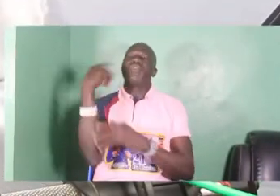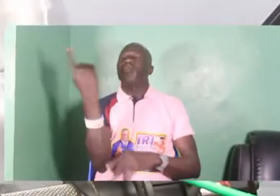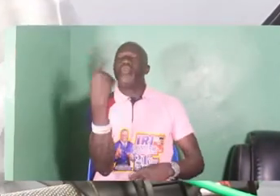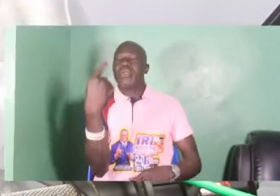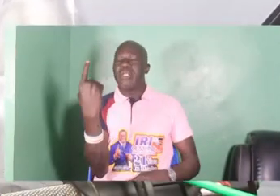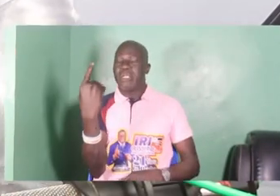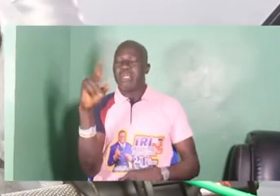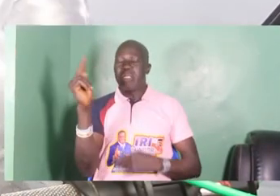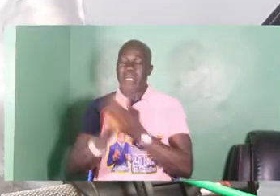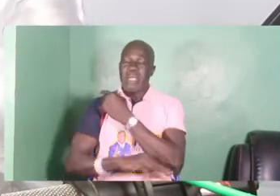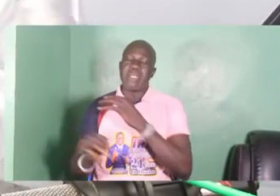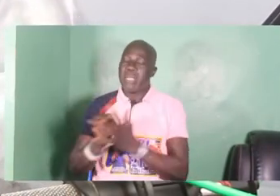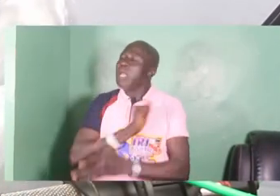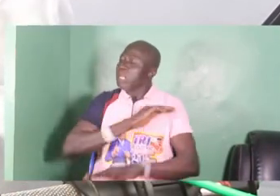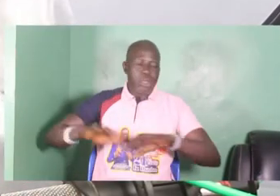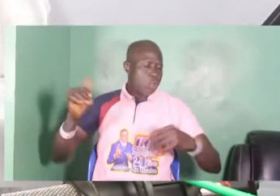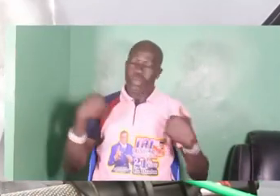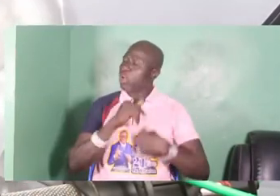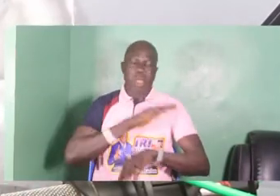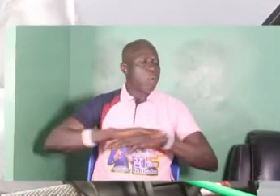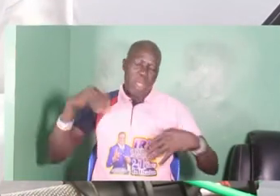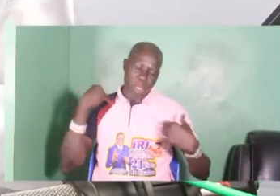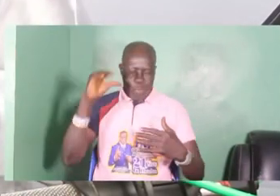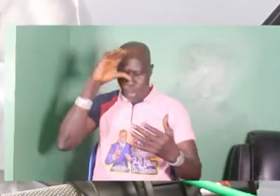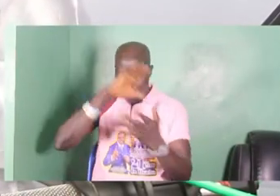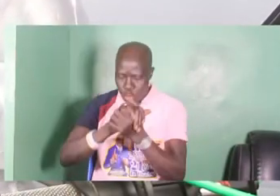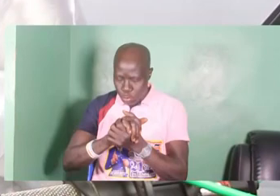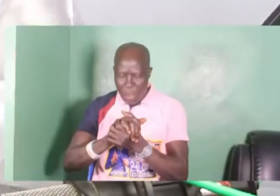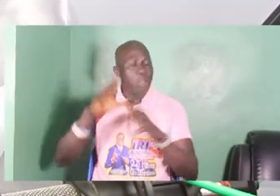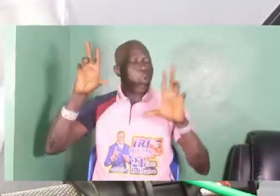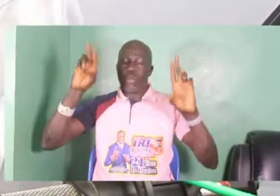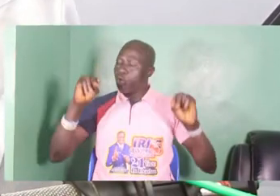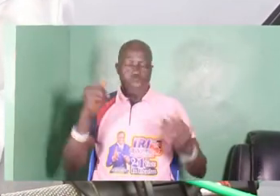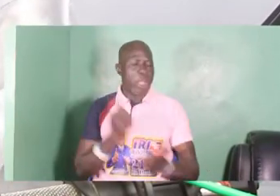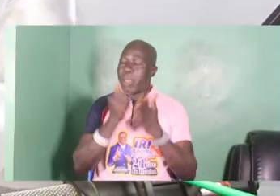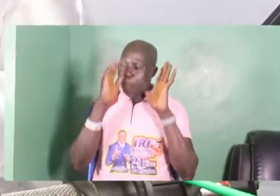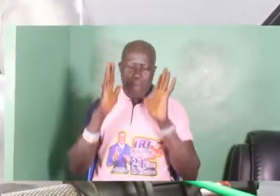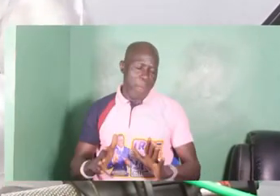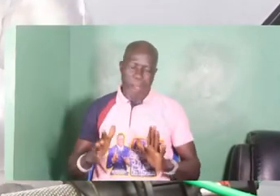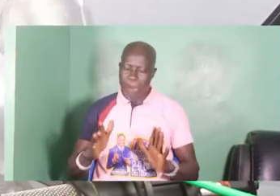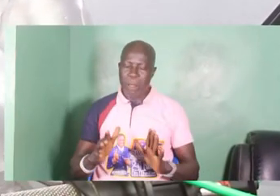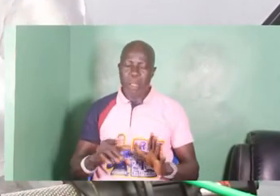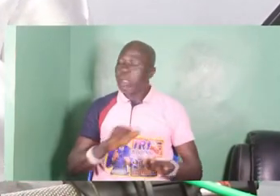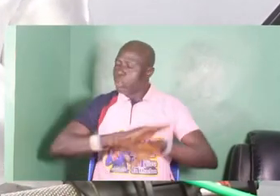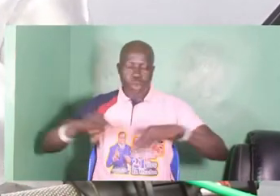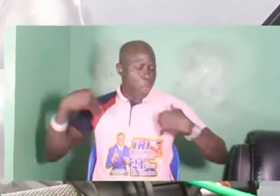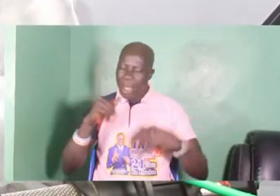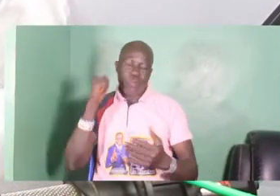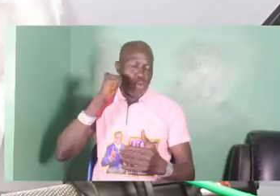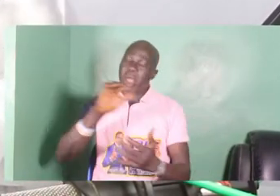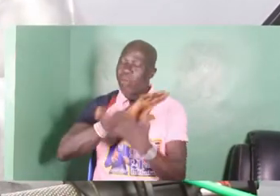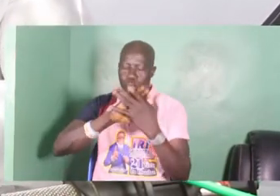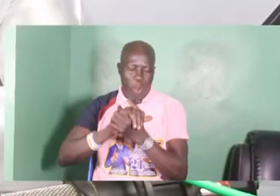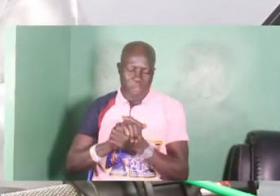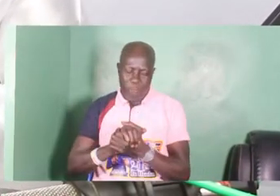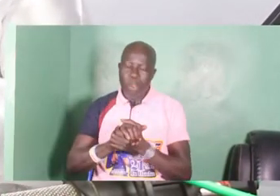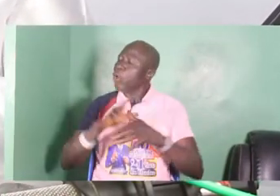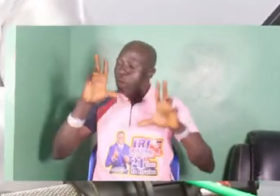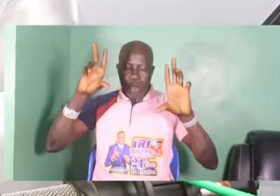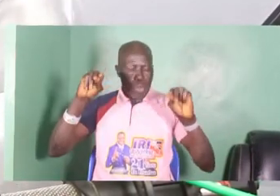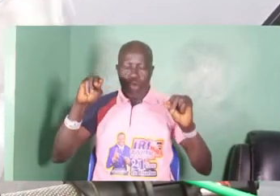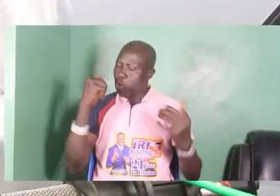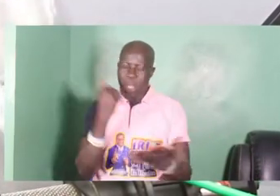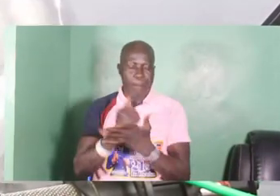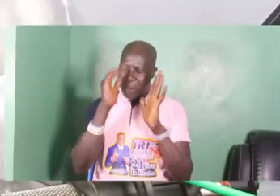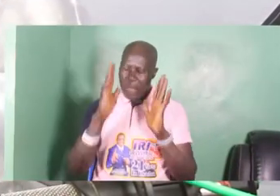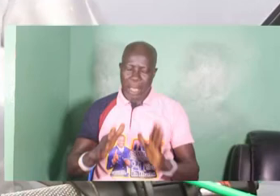wà. Battle of loneliness. Kì í ṣe pé kò lọ́kọ̀. It's not that I don't have husband. Kò sí olùrànlọ́wọ́. There is no helper. Kì í ṣe pé kò níyàwó. You know that they don't have one. Kò sí